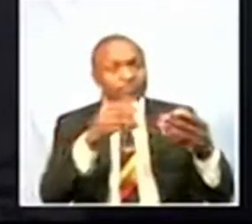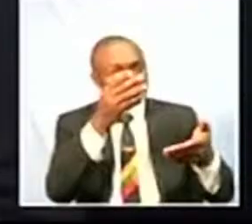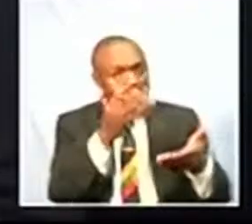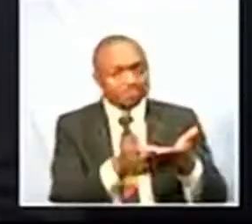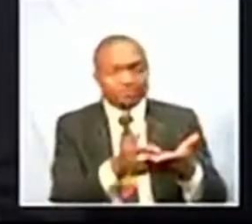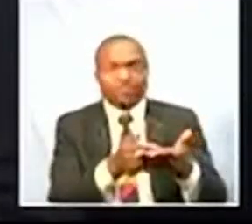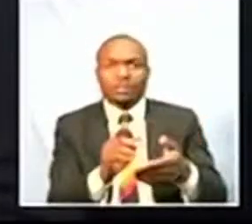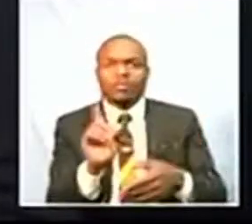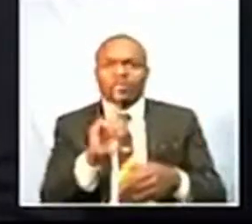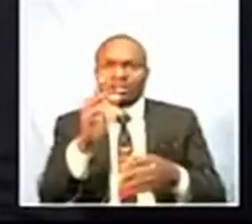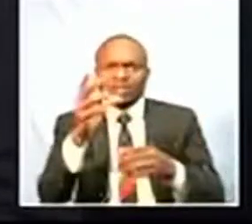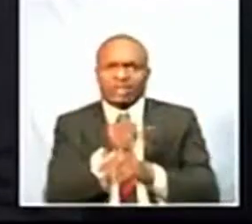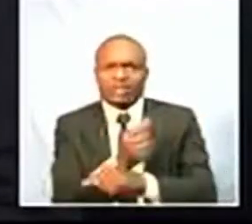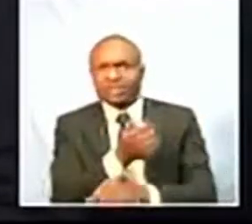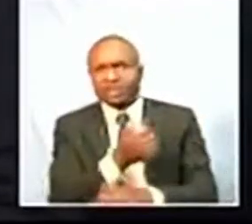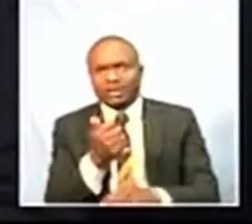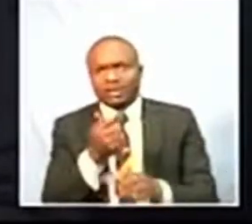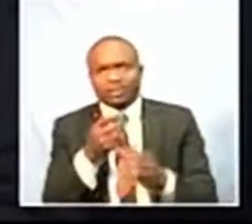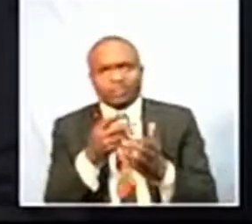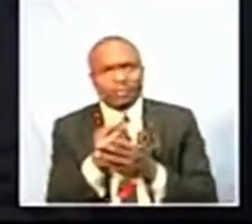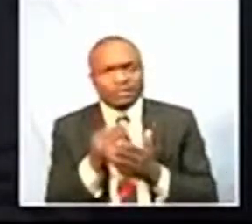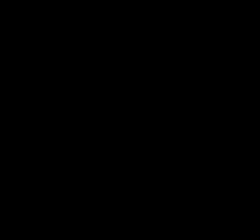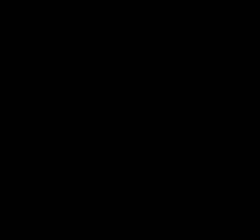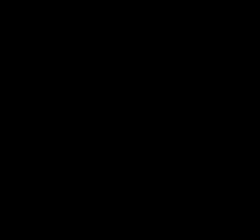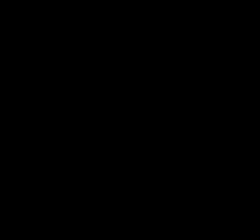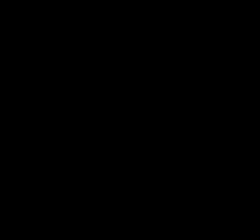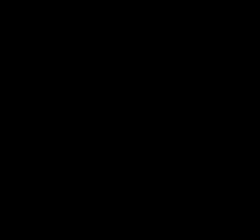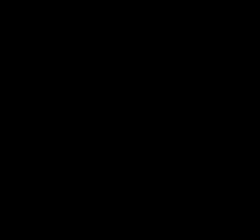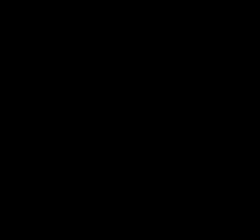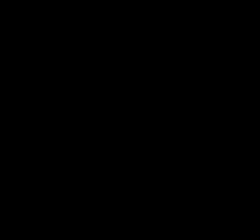excess, where did they get excess? The authorities and